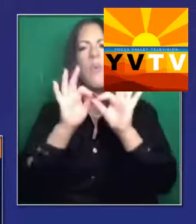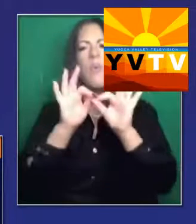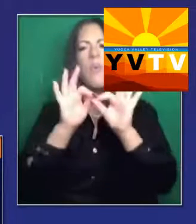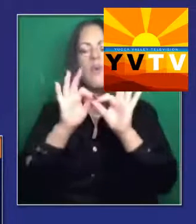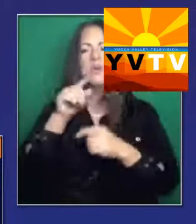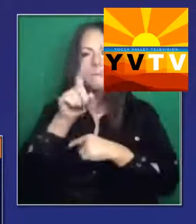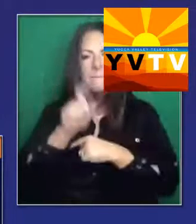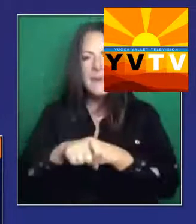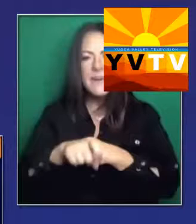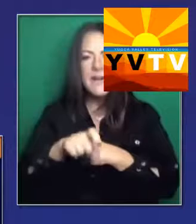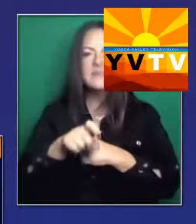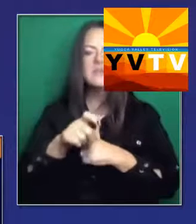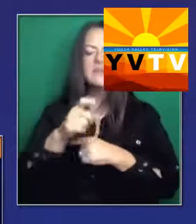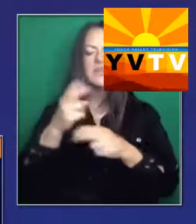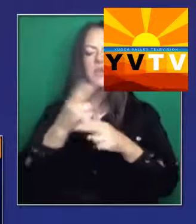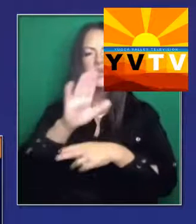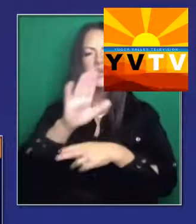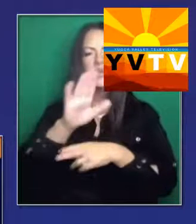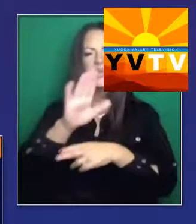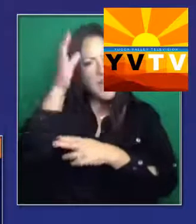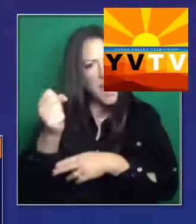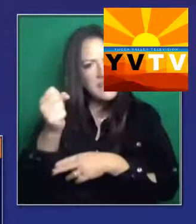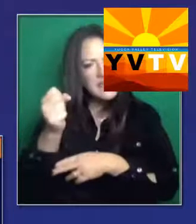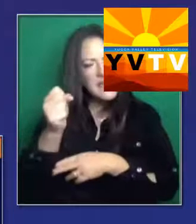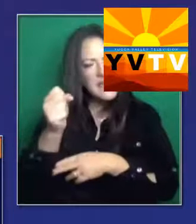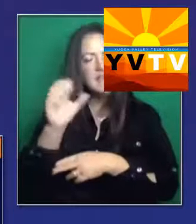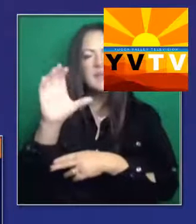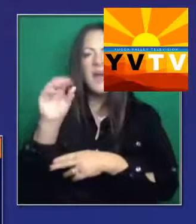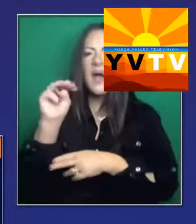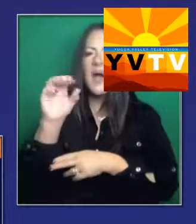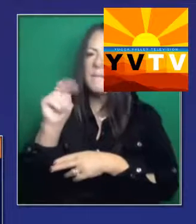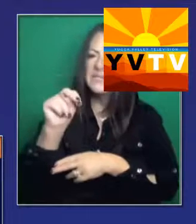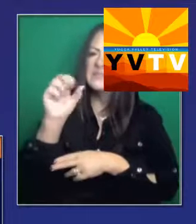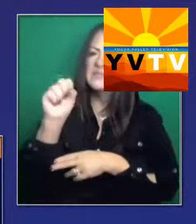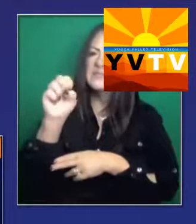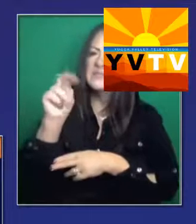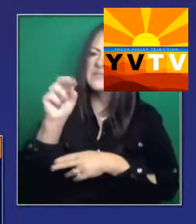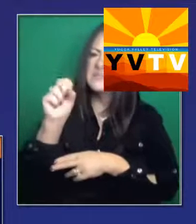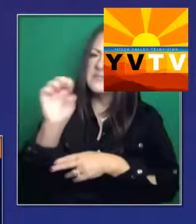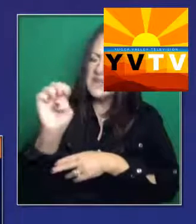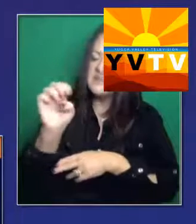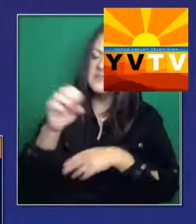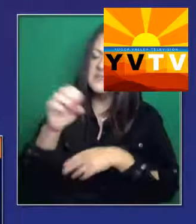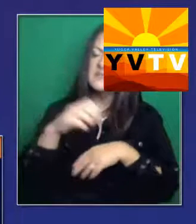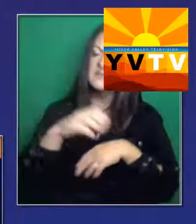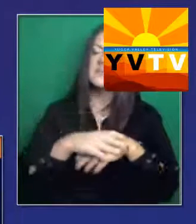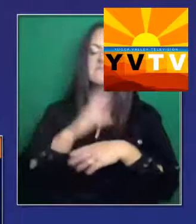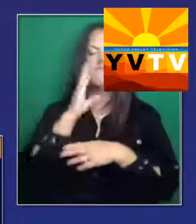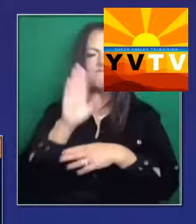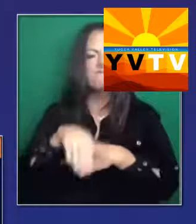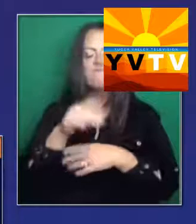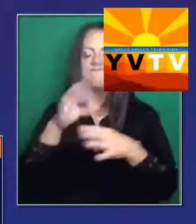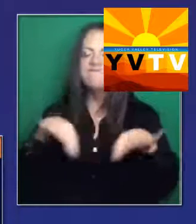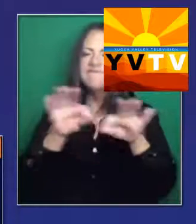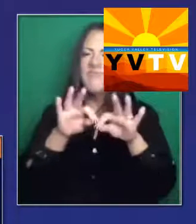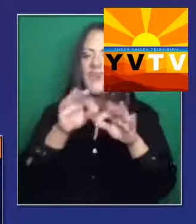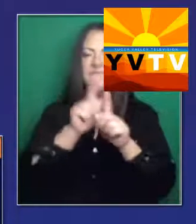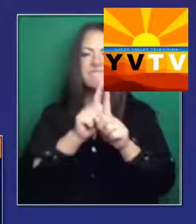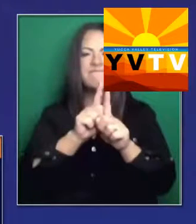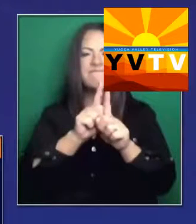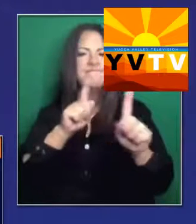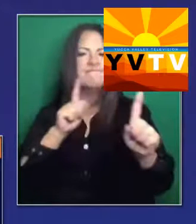common sense things that you know well, and I don't need to burden you with in terms of just distancing and the social distancing, physical distancing,